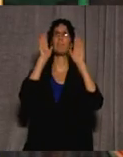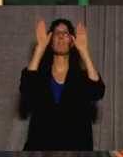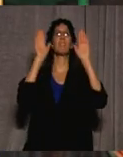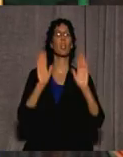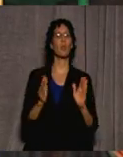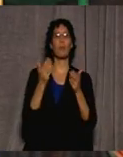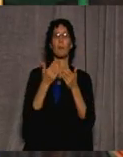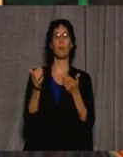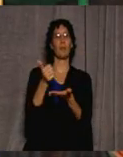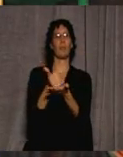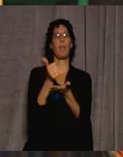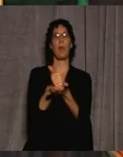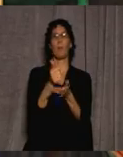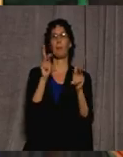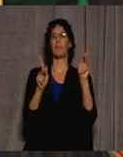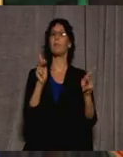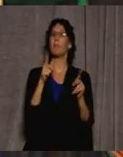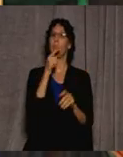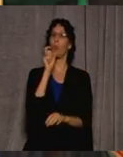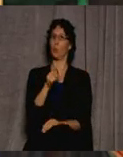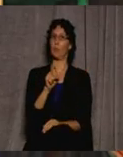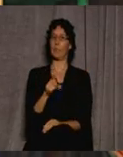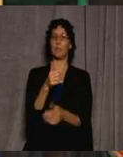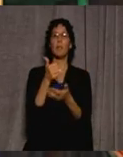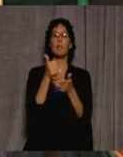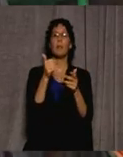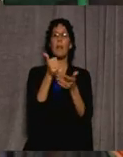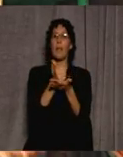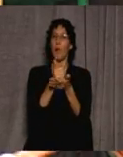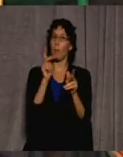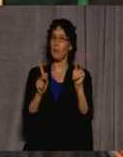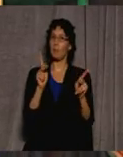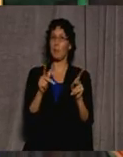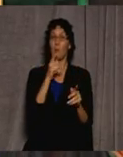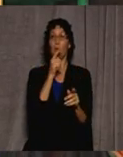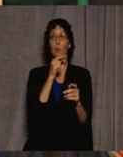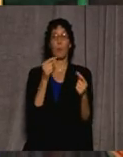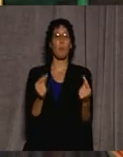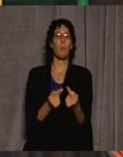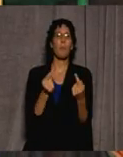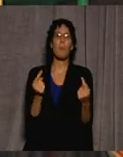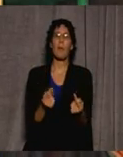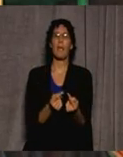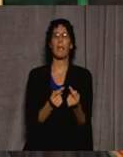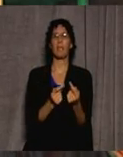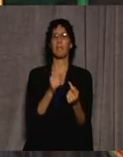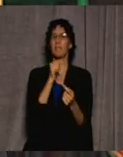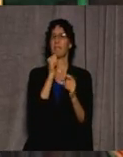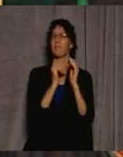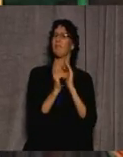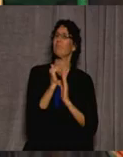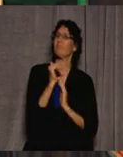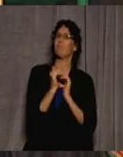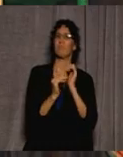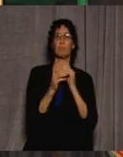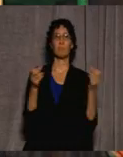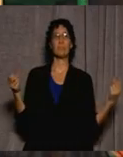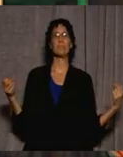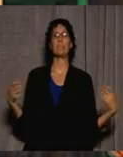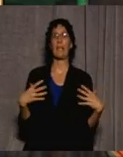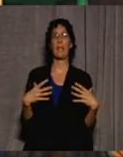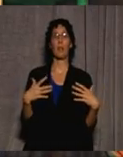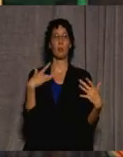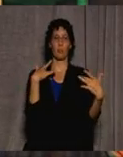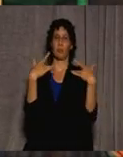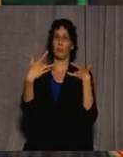helping those in need, helping those who may be in pain or in discomfort or who are scared and